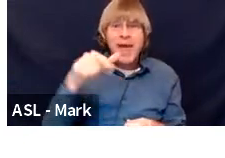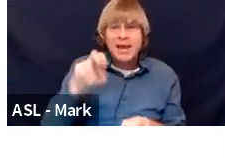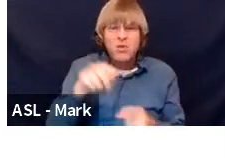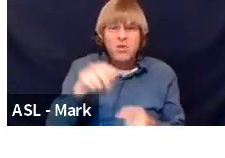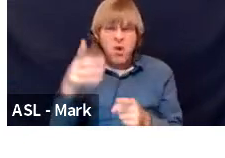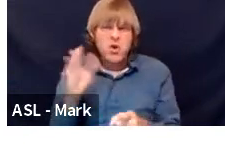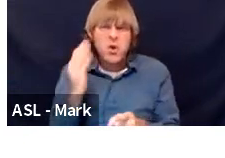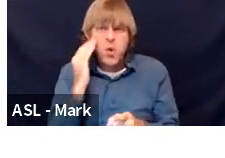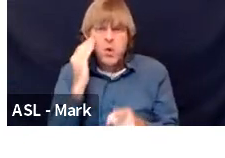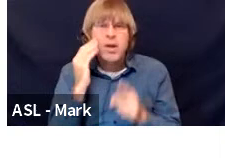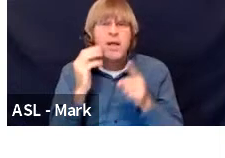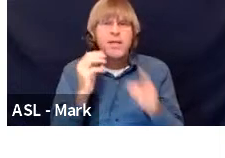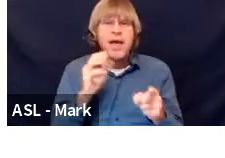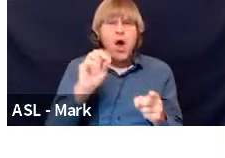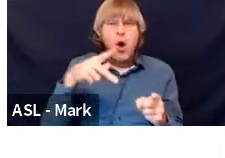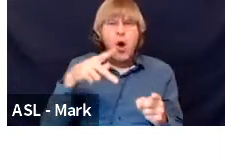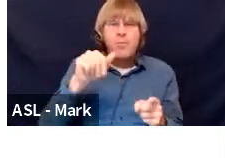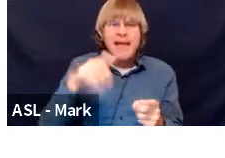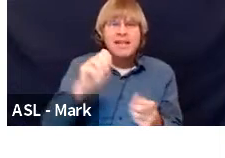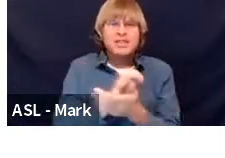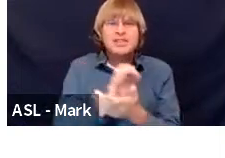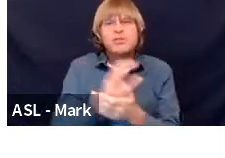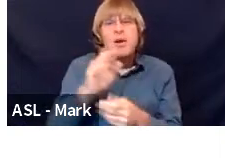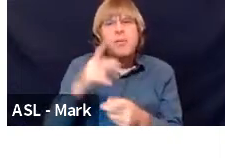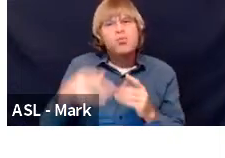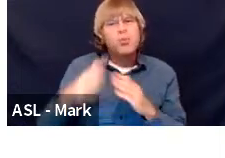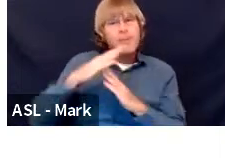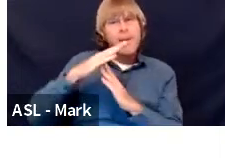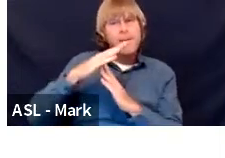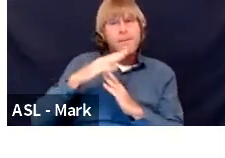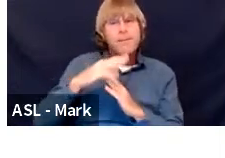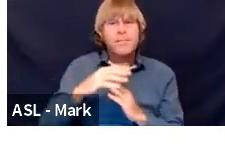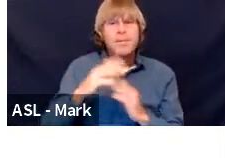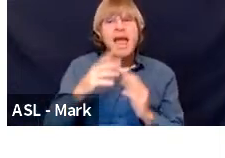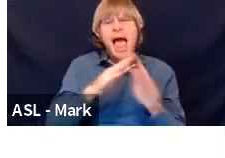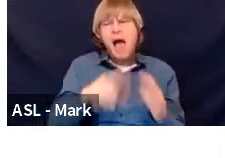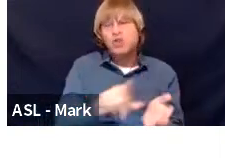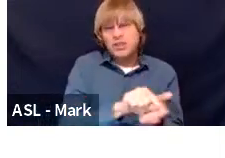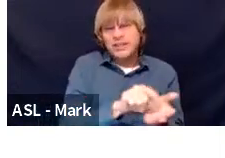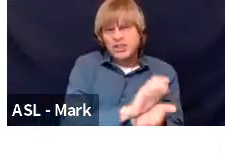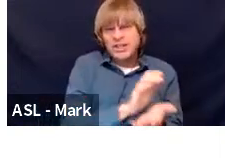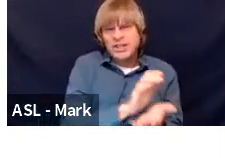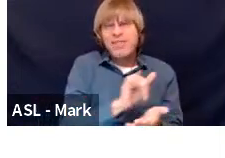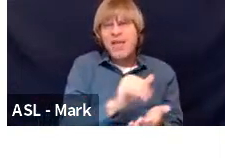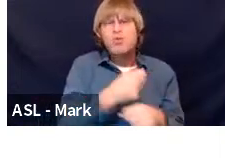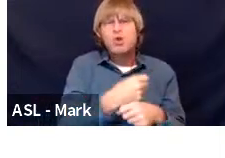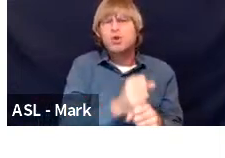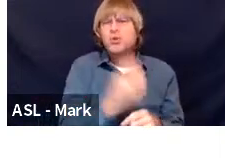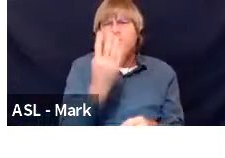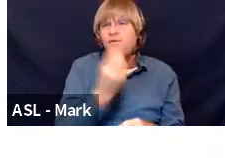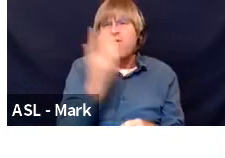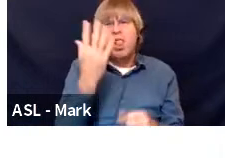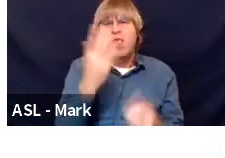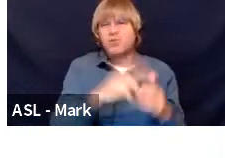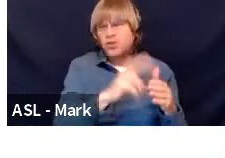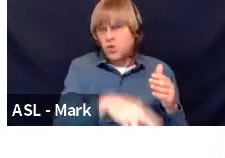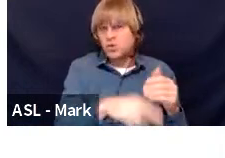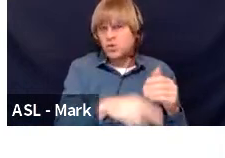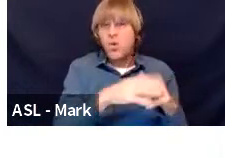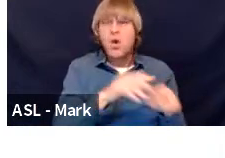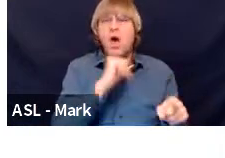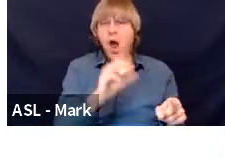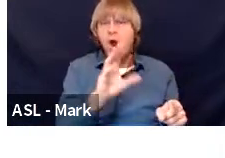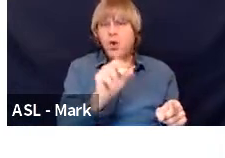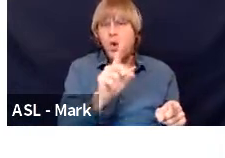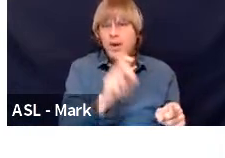with, again, an opaque sheet. It's a premium opaque house sheet for many printers, and it produces beautiful results on uncoated